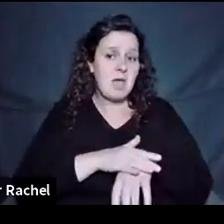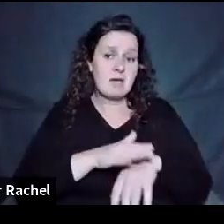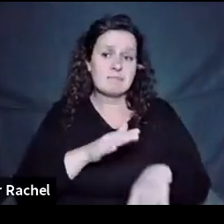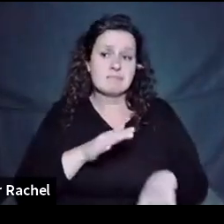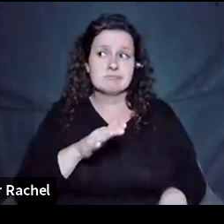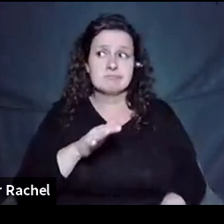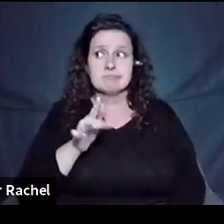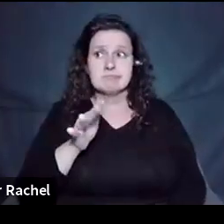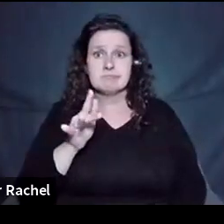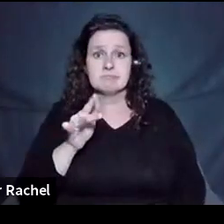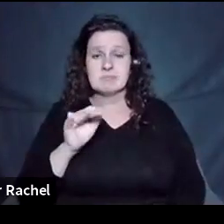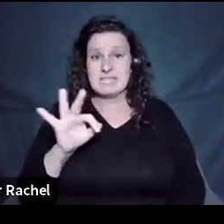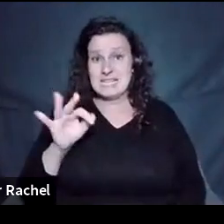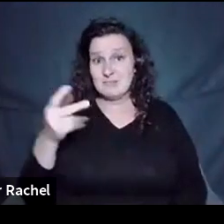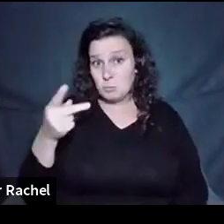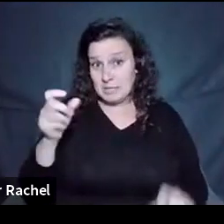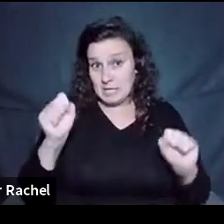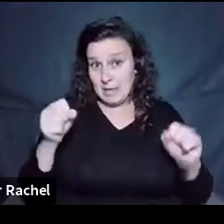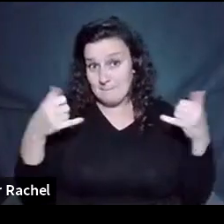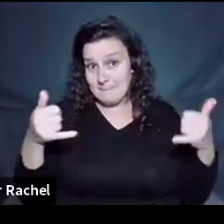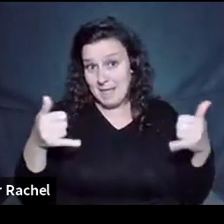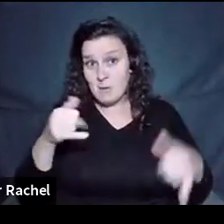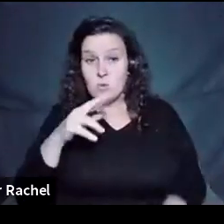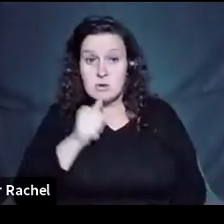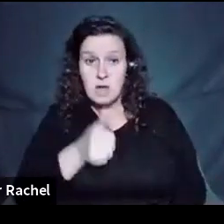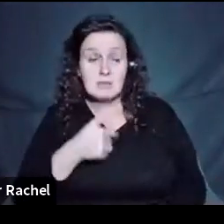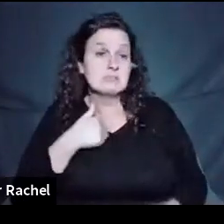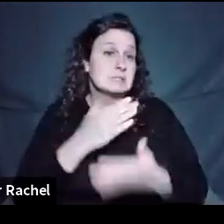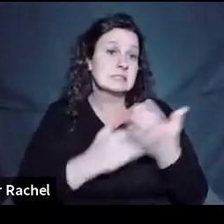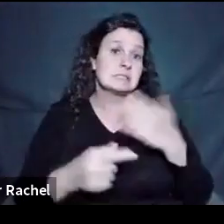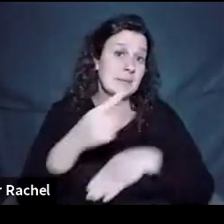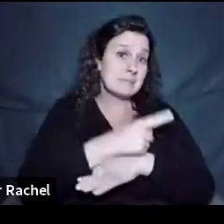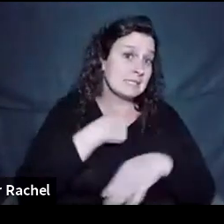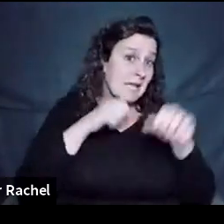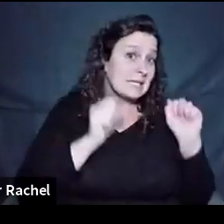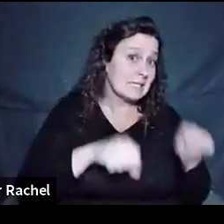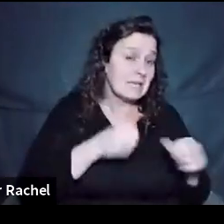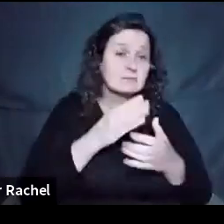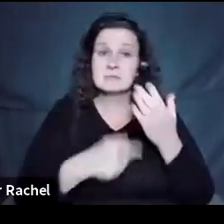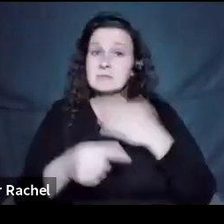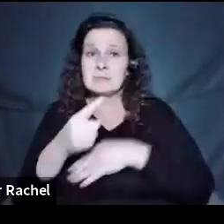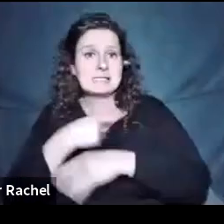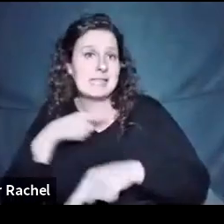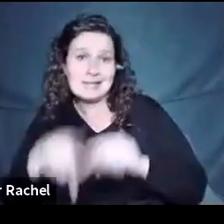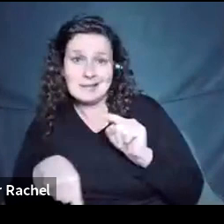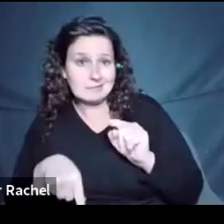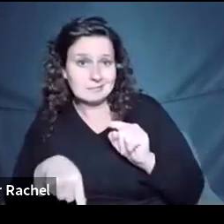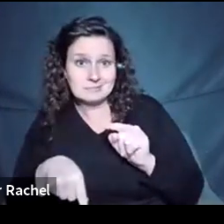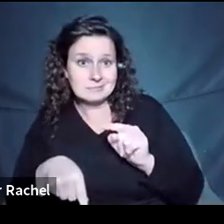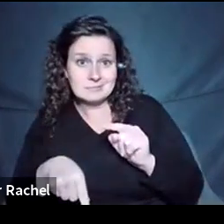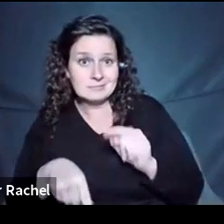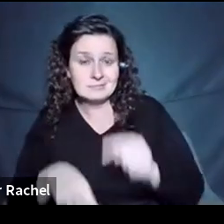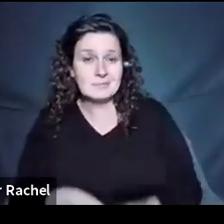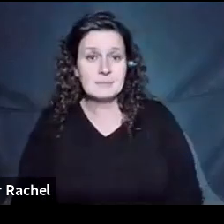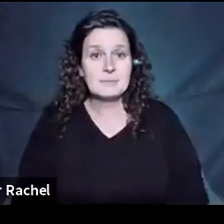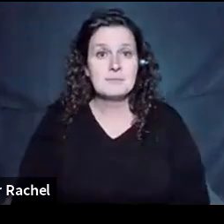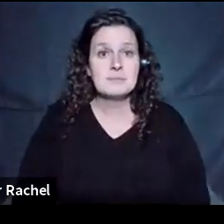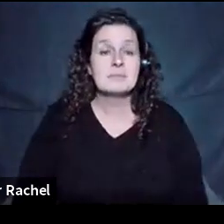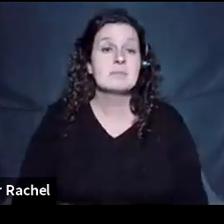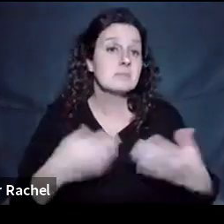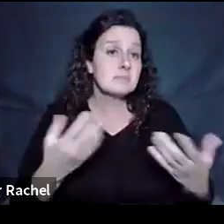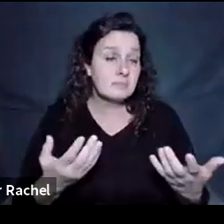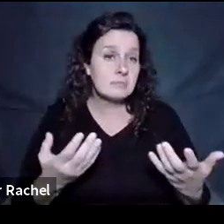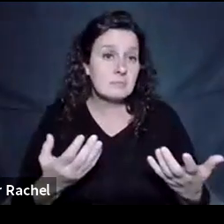you know, if we can play or not. Some days I can, some days I can't. And, but what's